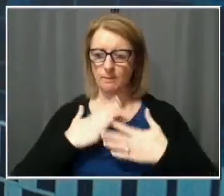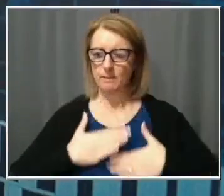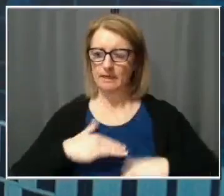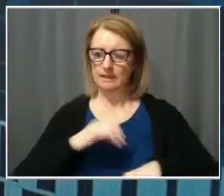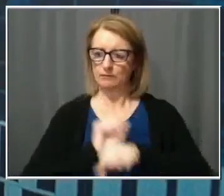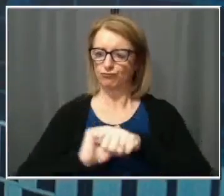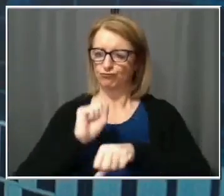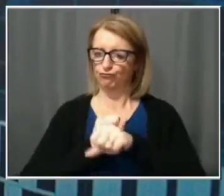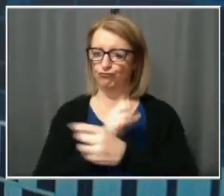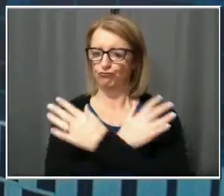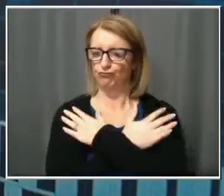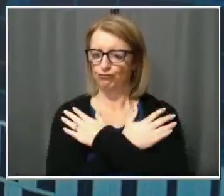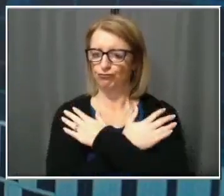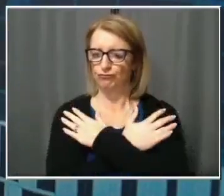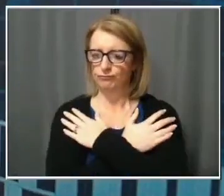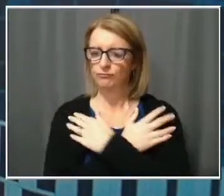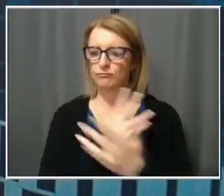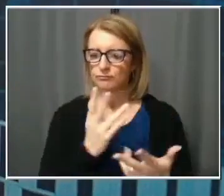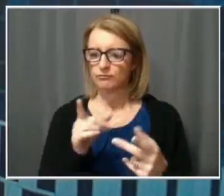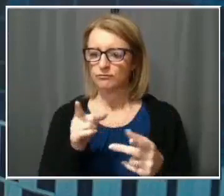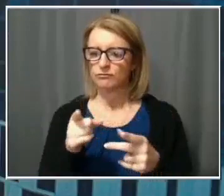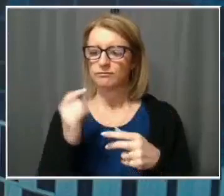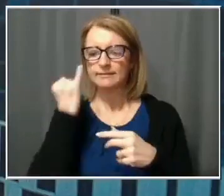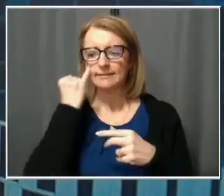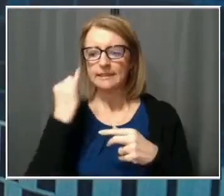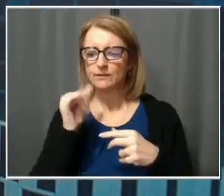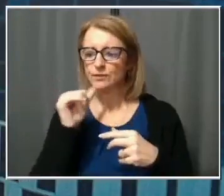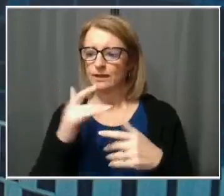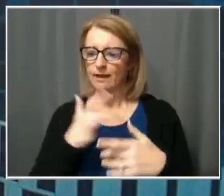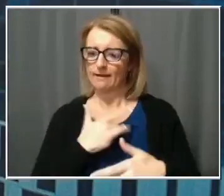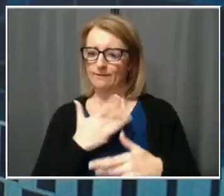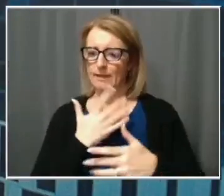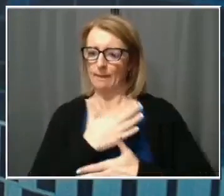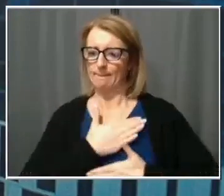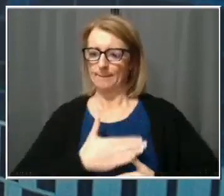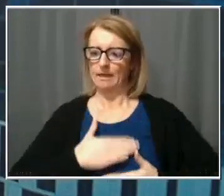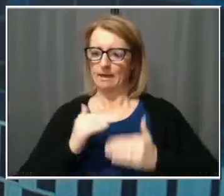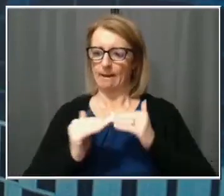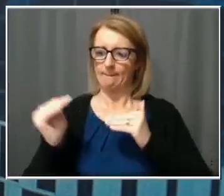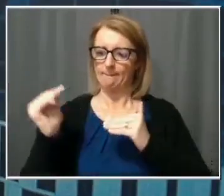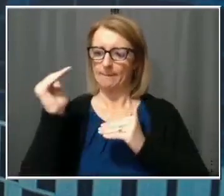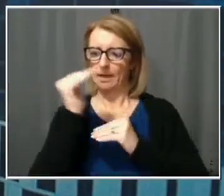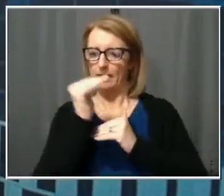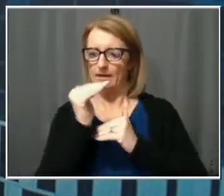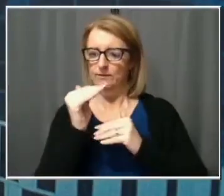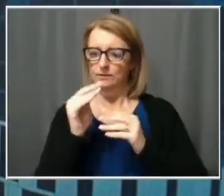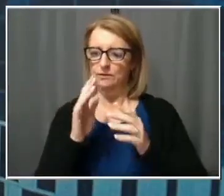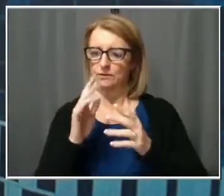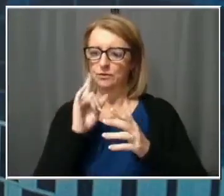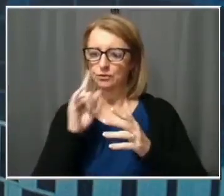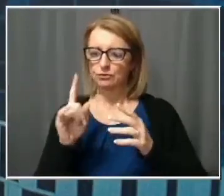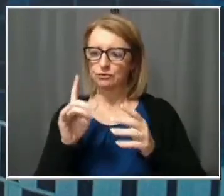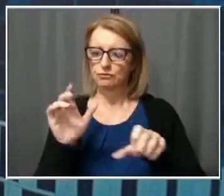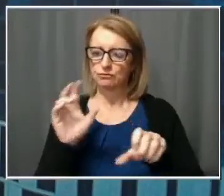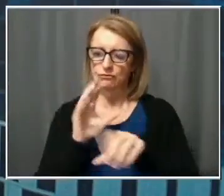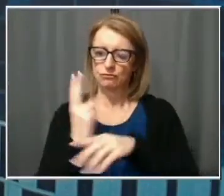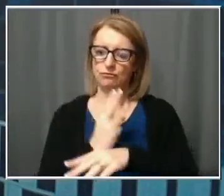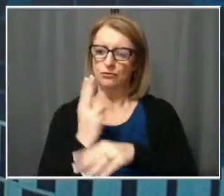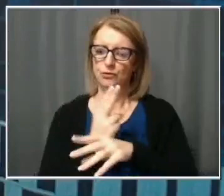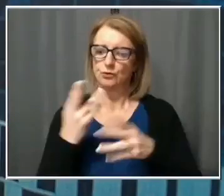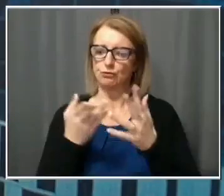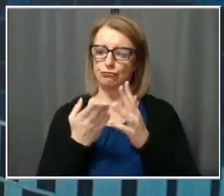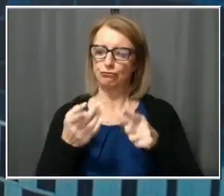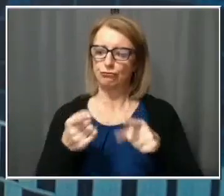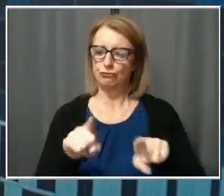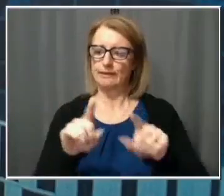rest. If you are not fueling your body above that to account for the amount that you're expending during exercise during the day or just